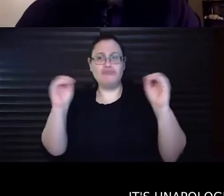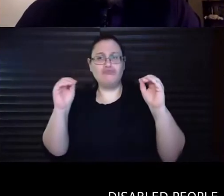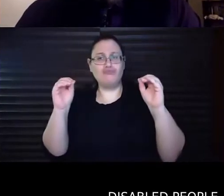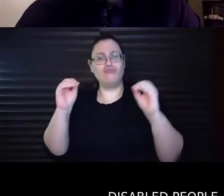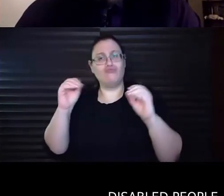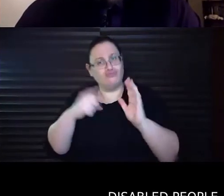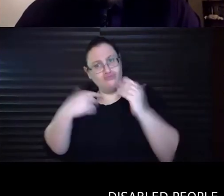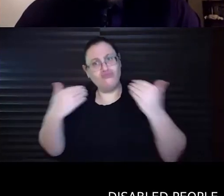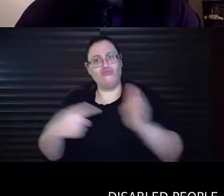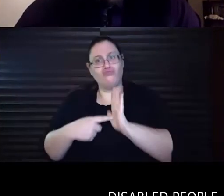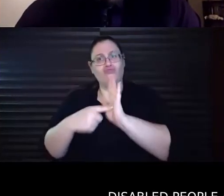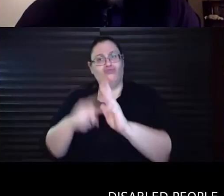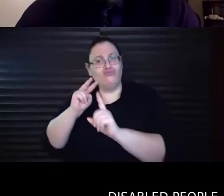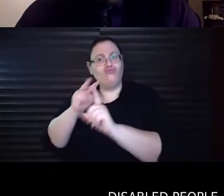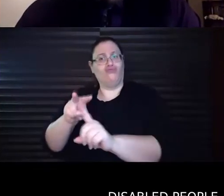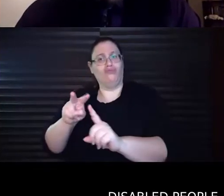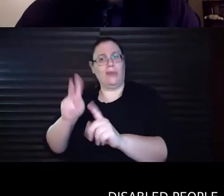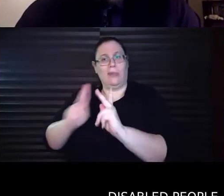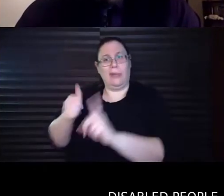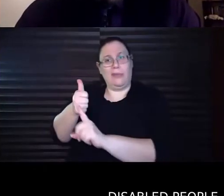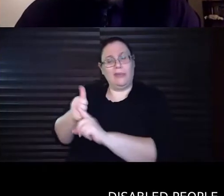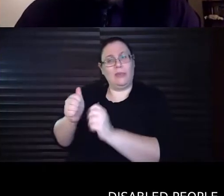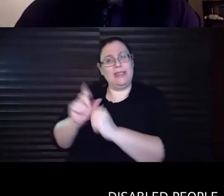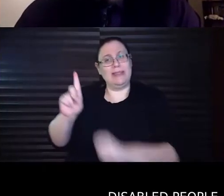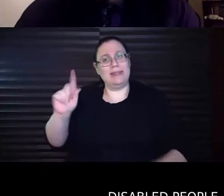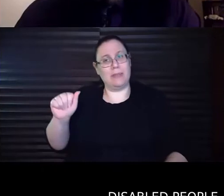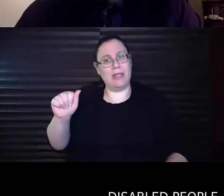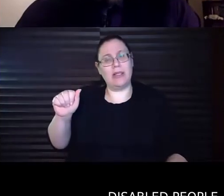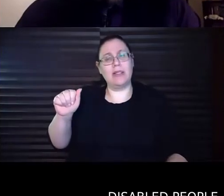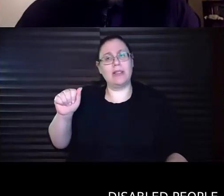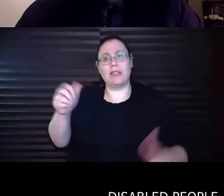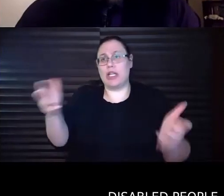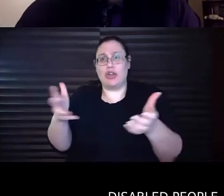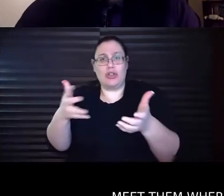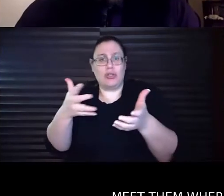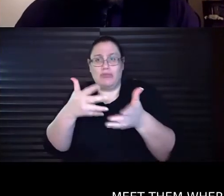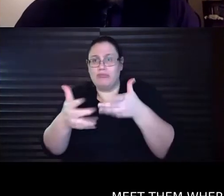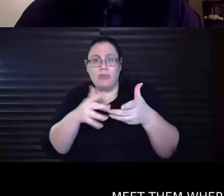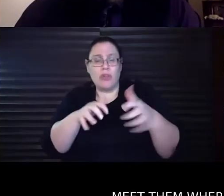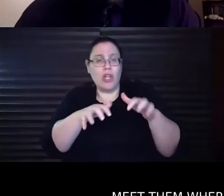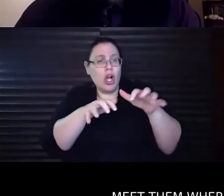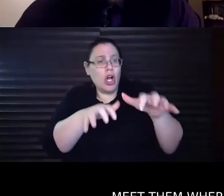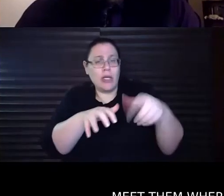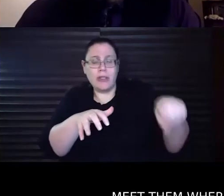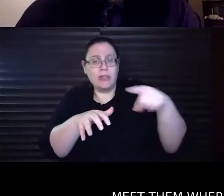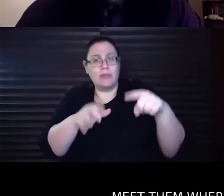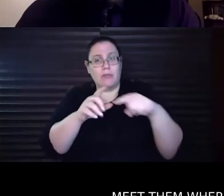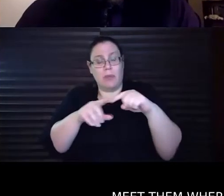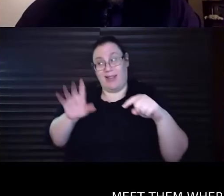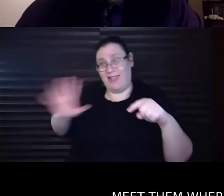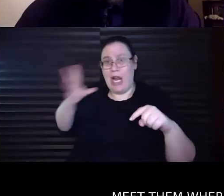perspectives of disabled people and encouraging whomever the audience might be to meet them where they